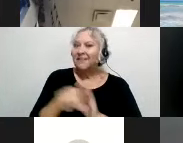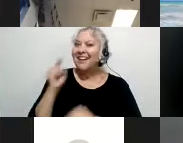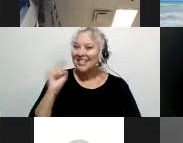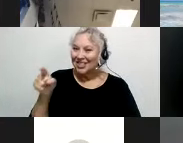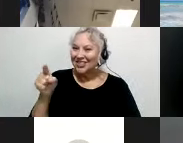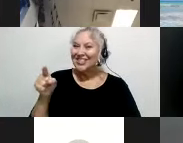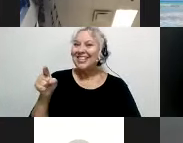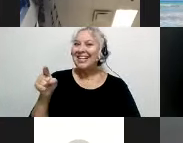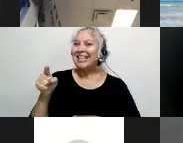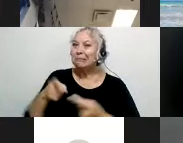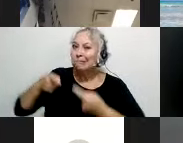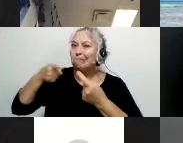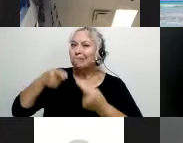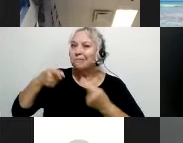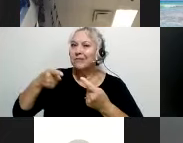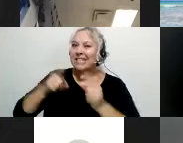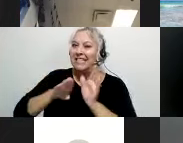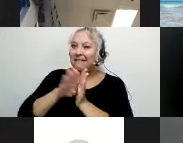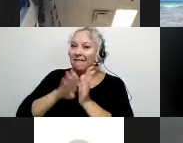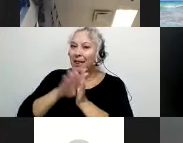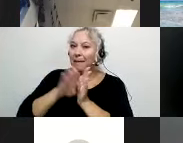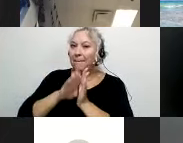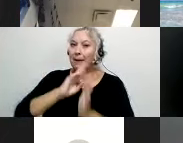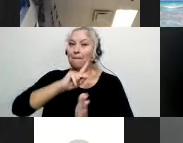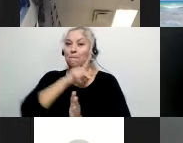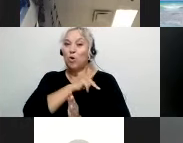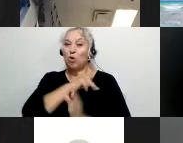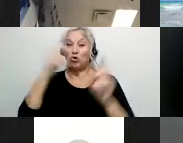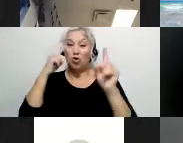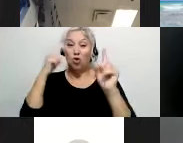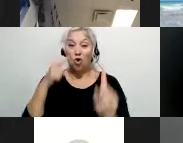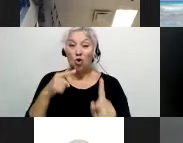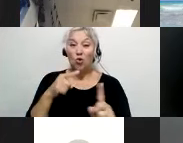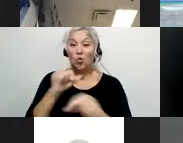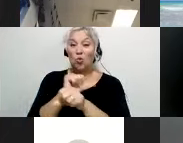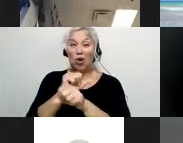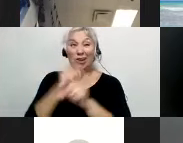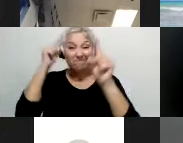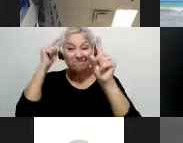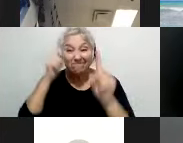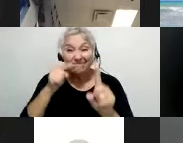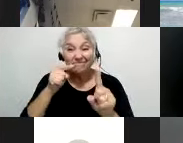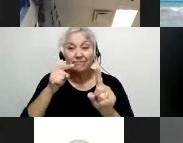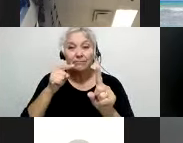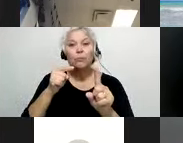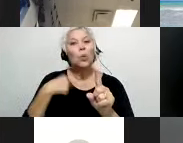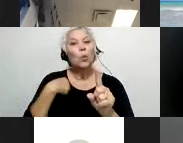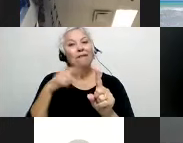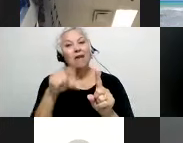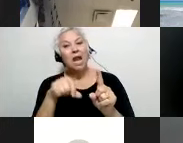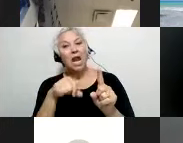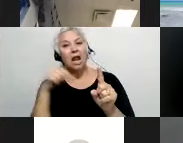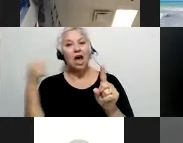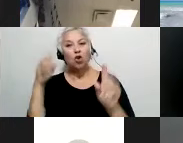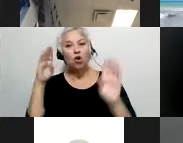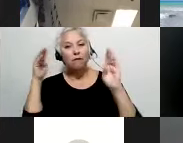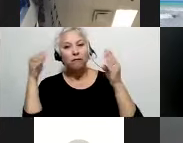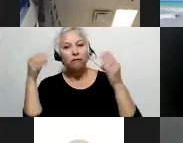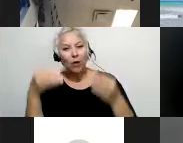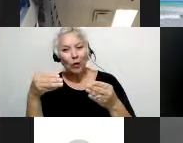hard time developing personal goals and working towards those personal goals. So then we have another goal that focuses